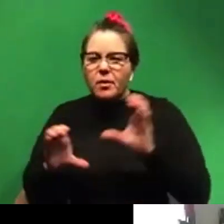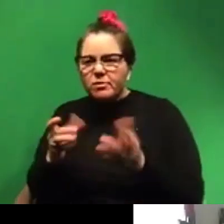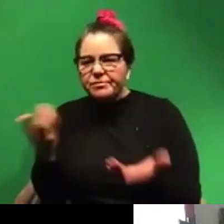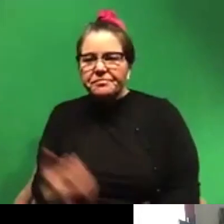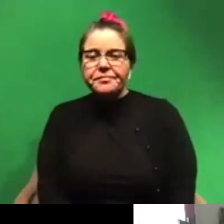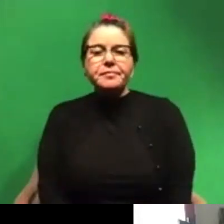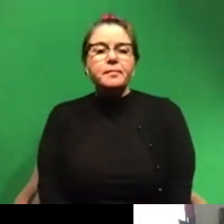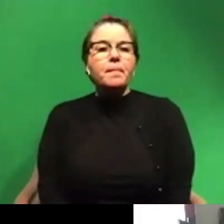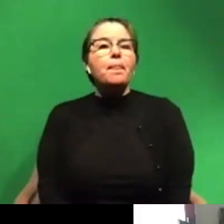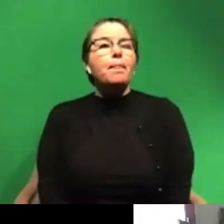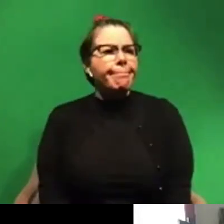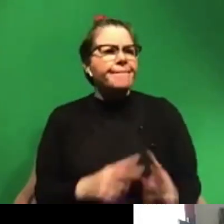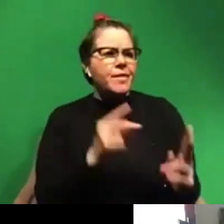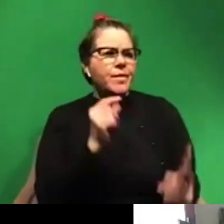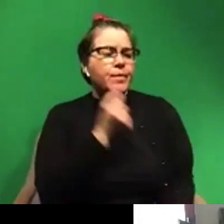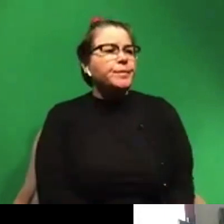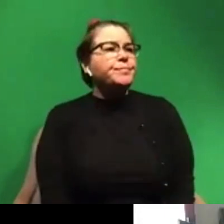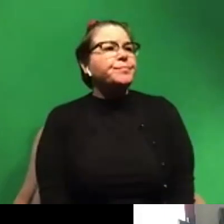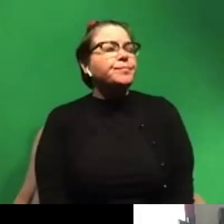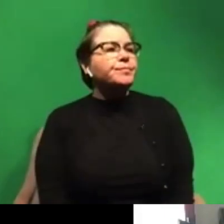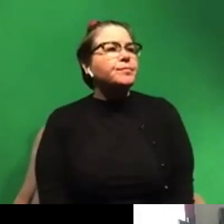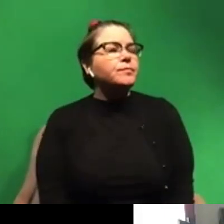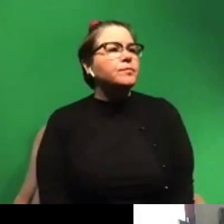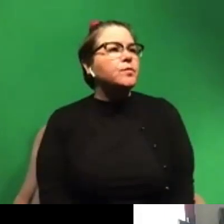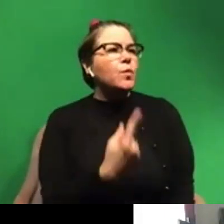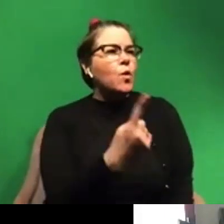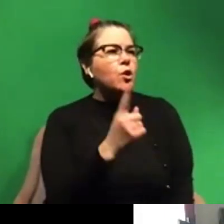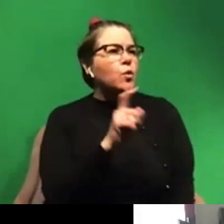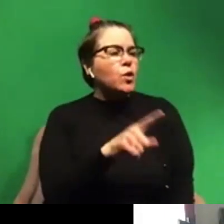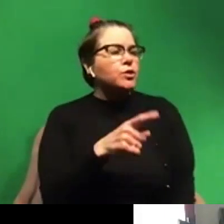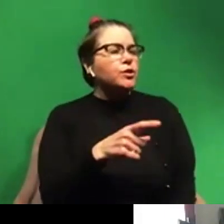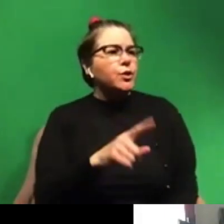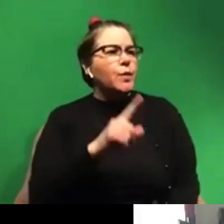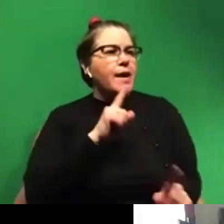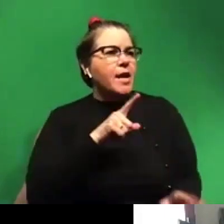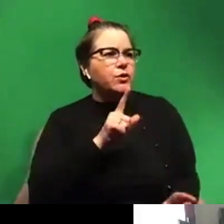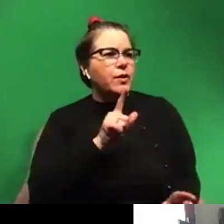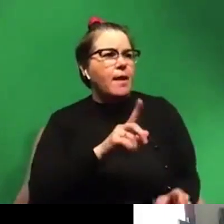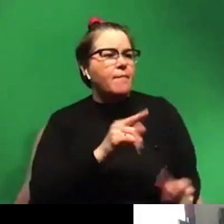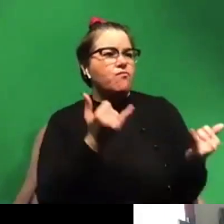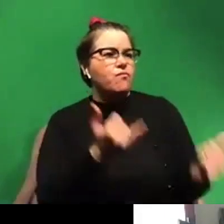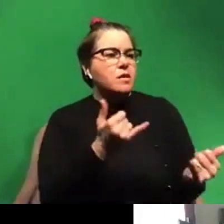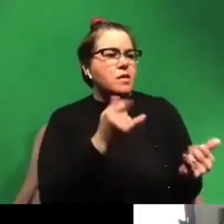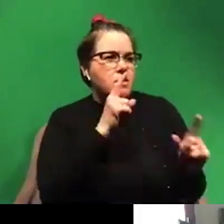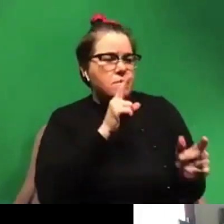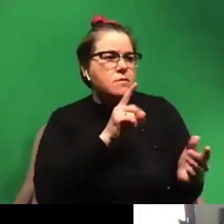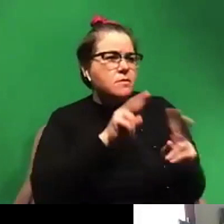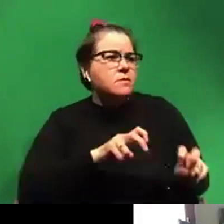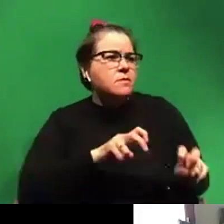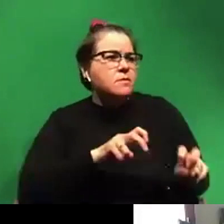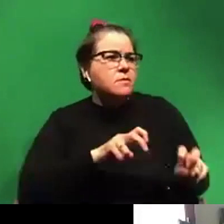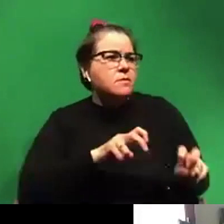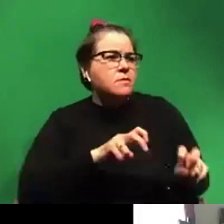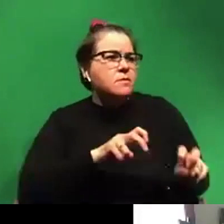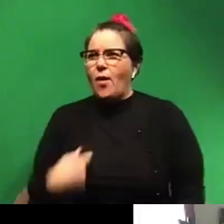Very cool. So what's one question that you're answering in the lab right now? Oh my gosh, I'm answering like